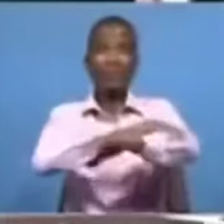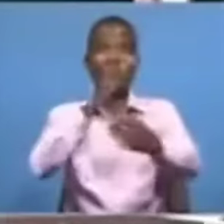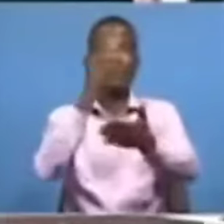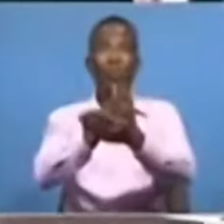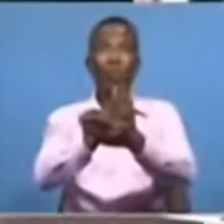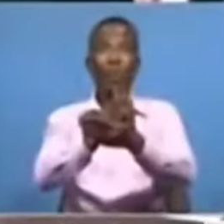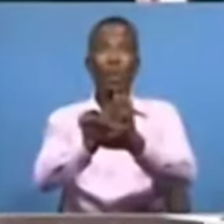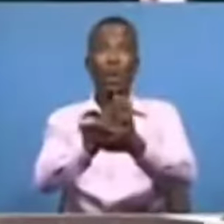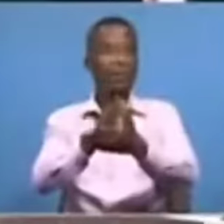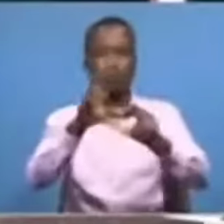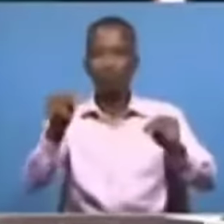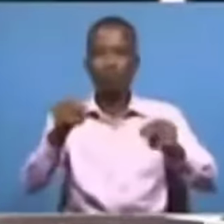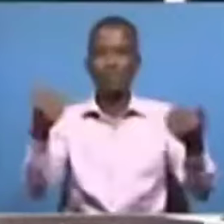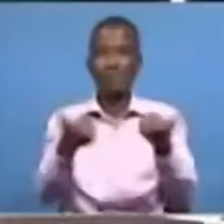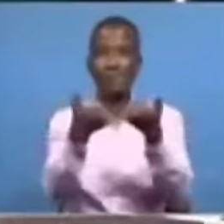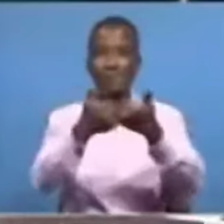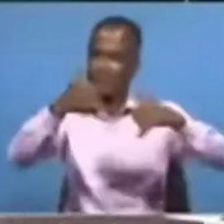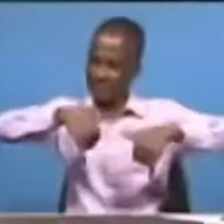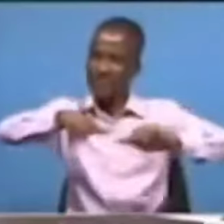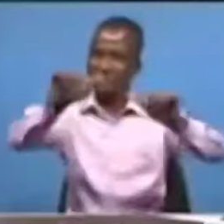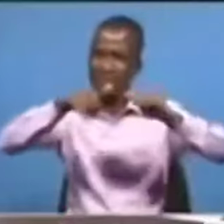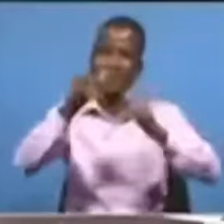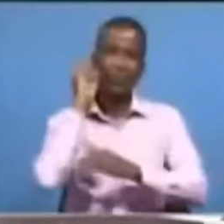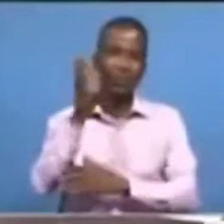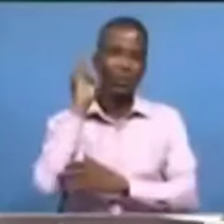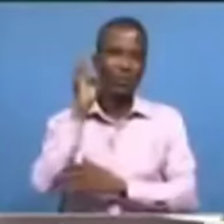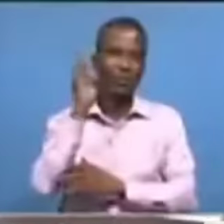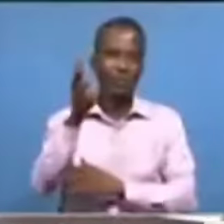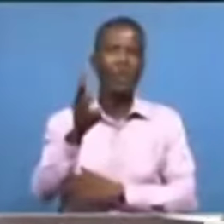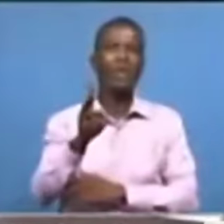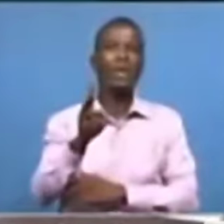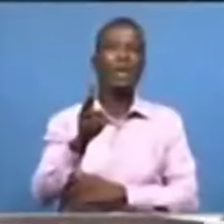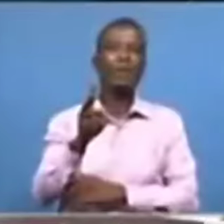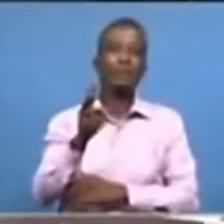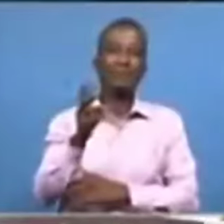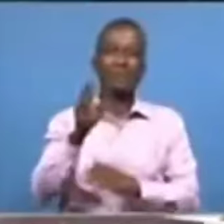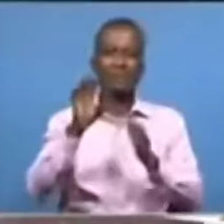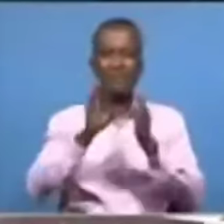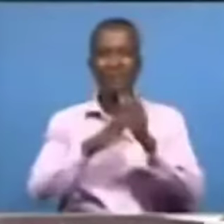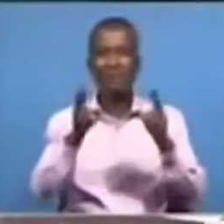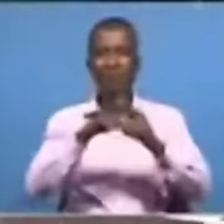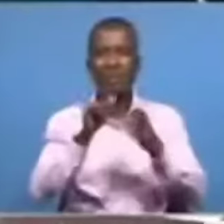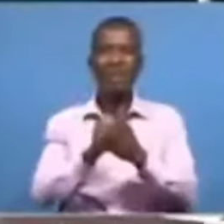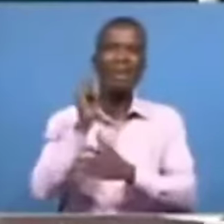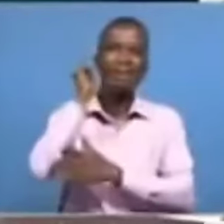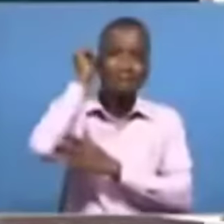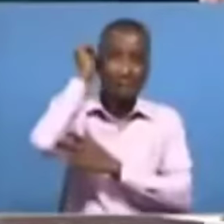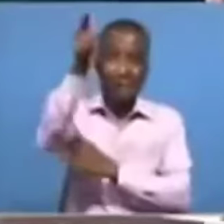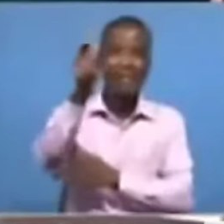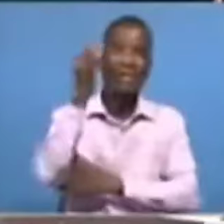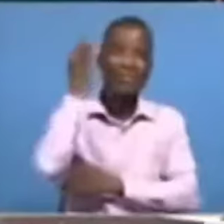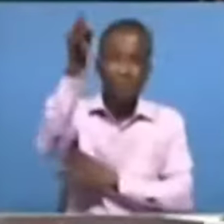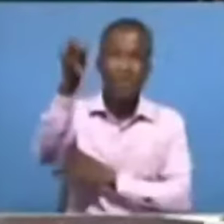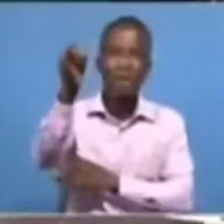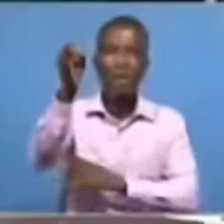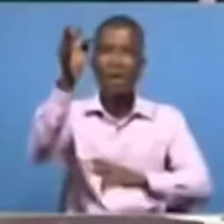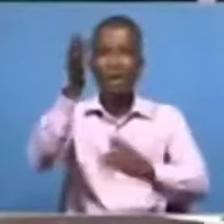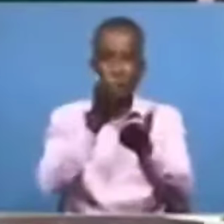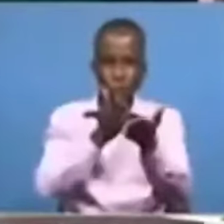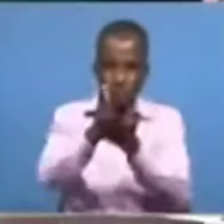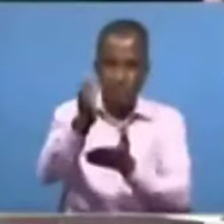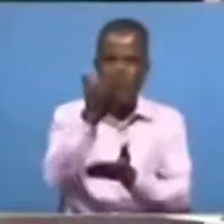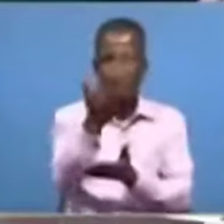its logical conclusion, so that tomorrow an EC chairperson or an EC will not arrogate to themselves the power to